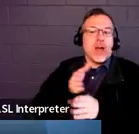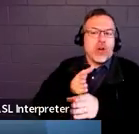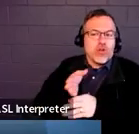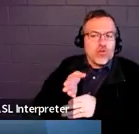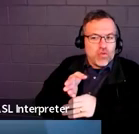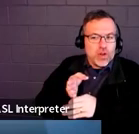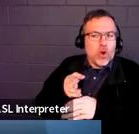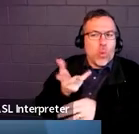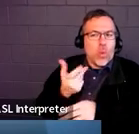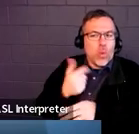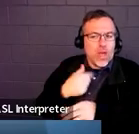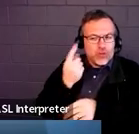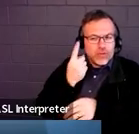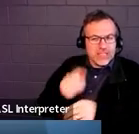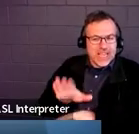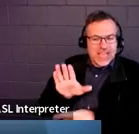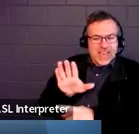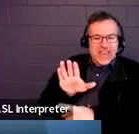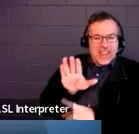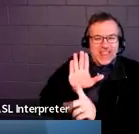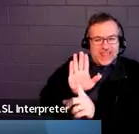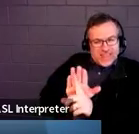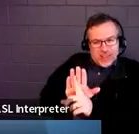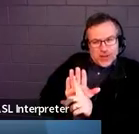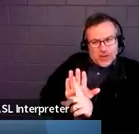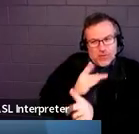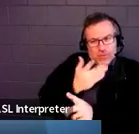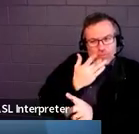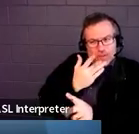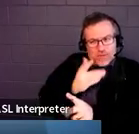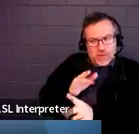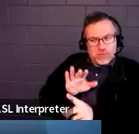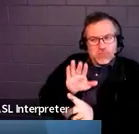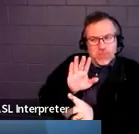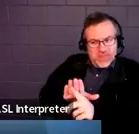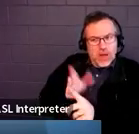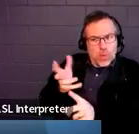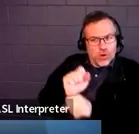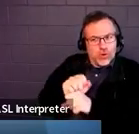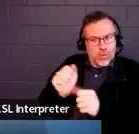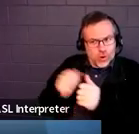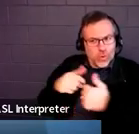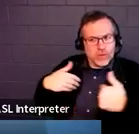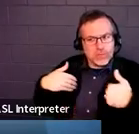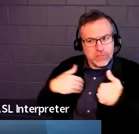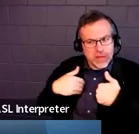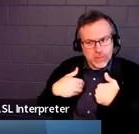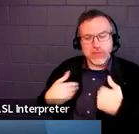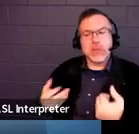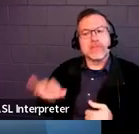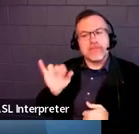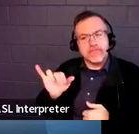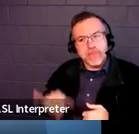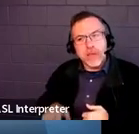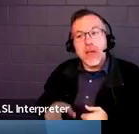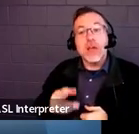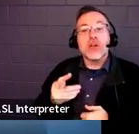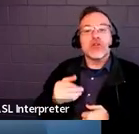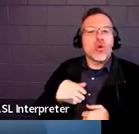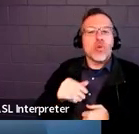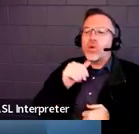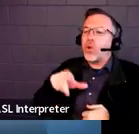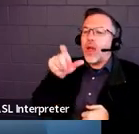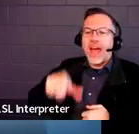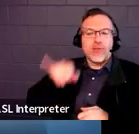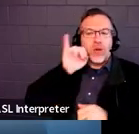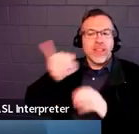the skills around that career cluster that can support your student post-secondary. So it's not identifying necessarily